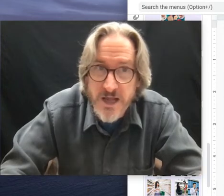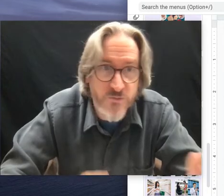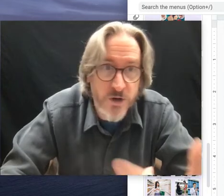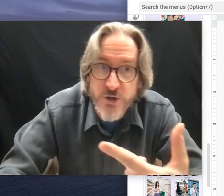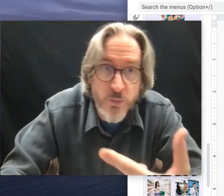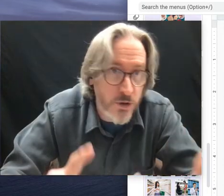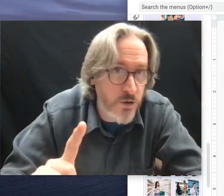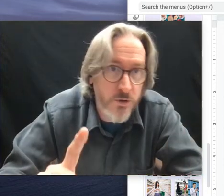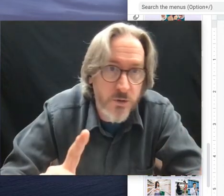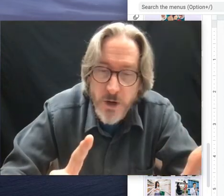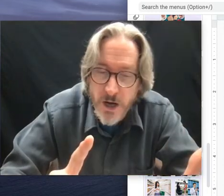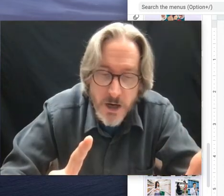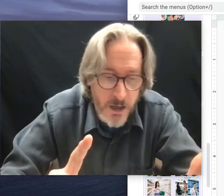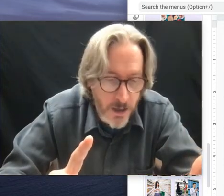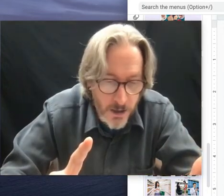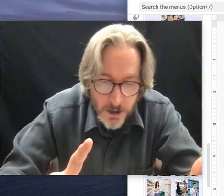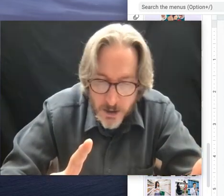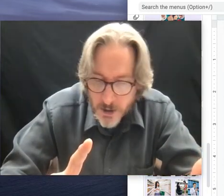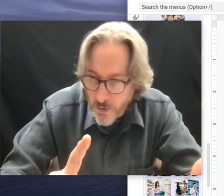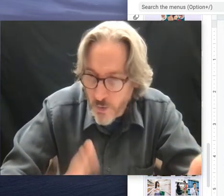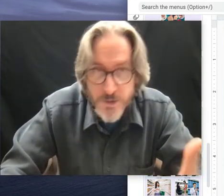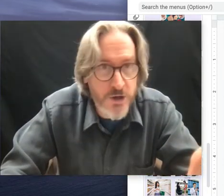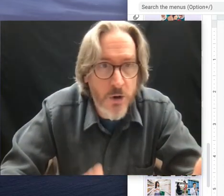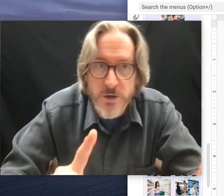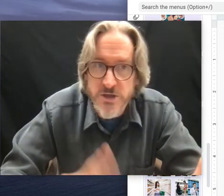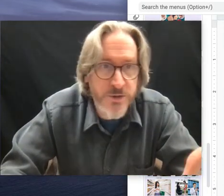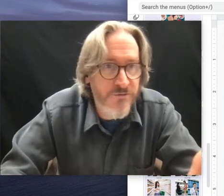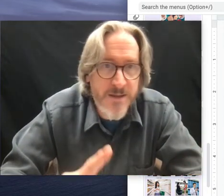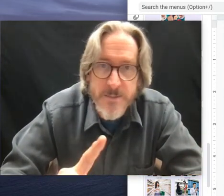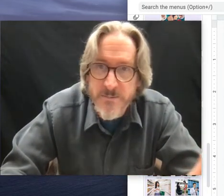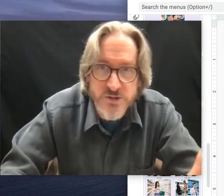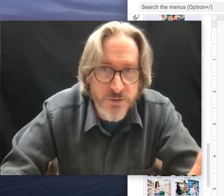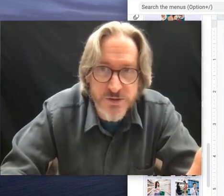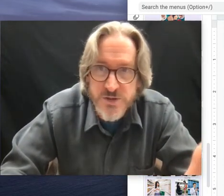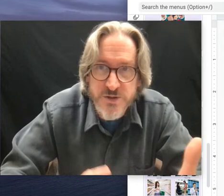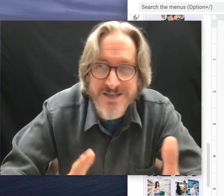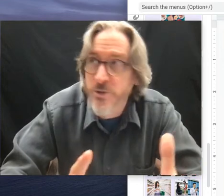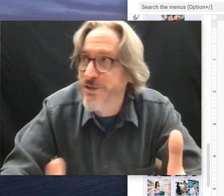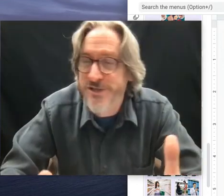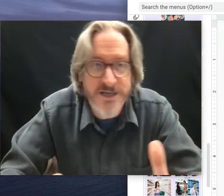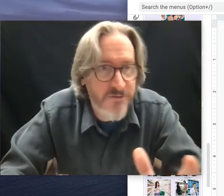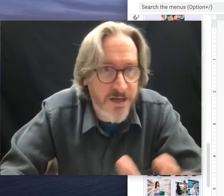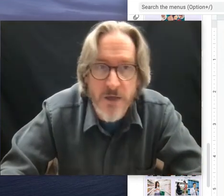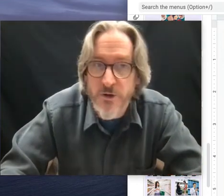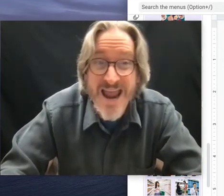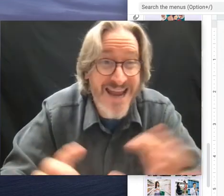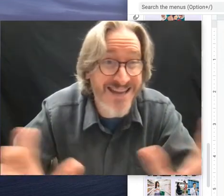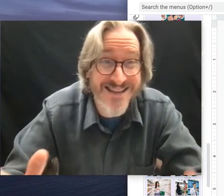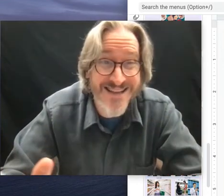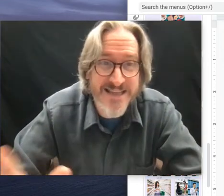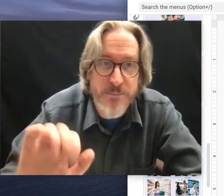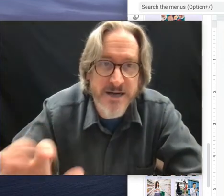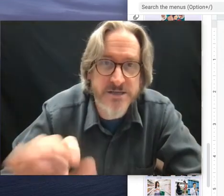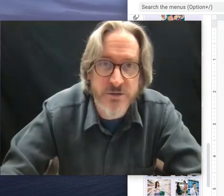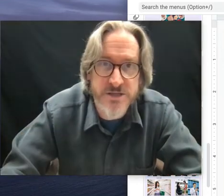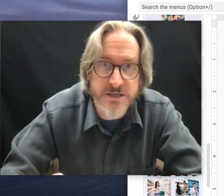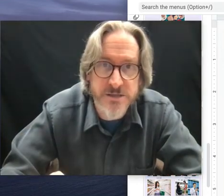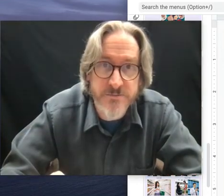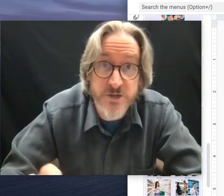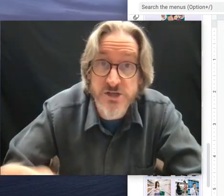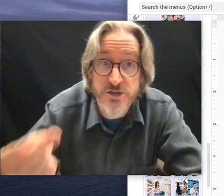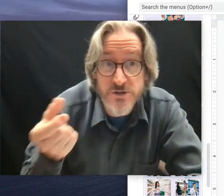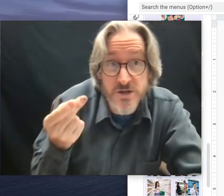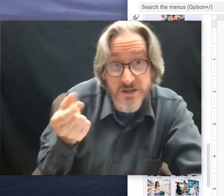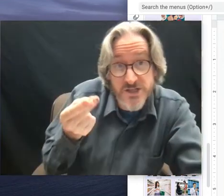in your life. Where do you work? Who are your coworkers? Who are your family members? Who's your significant other? Anything like that. Practice those